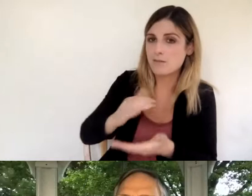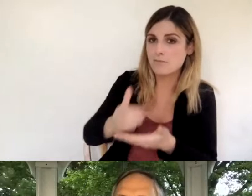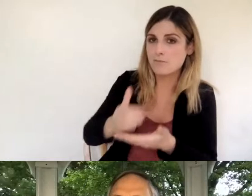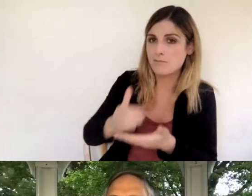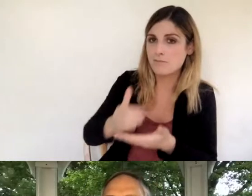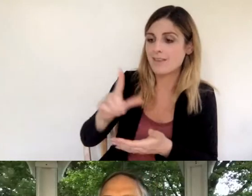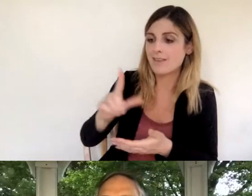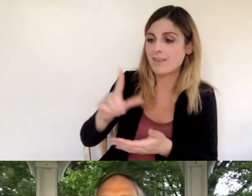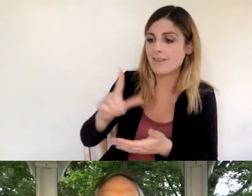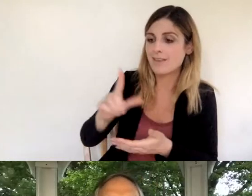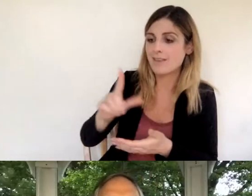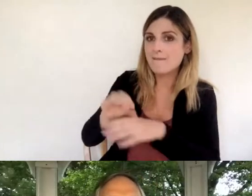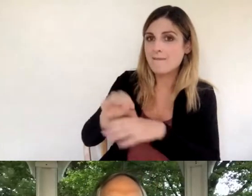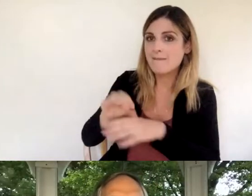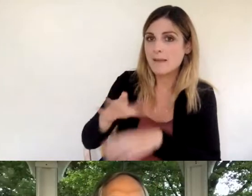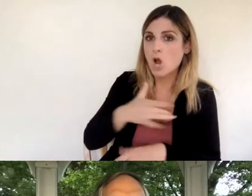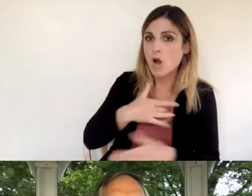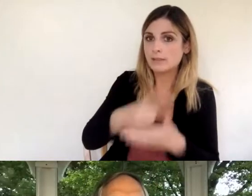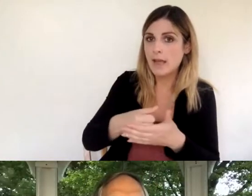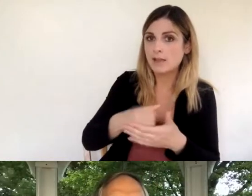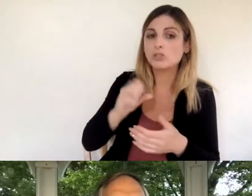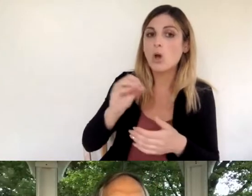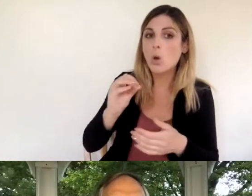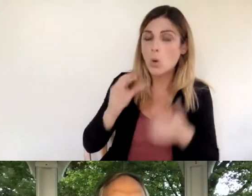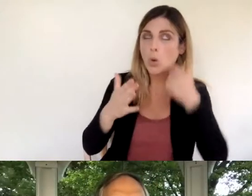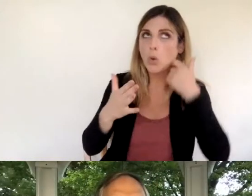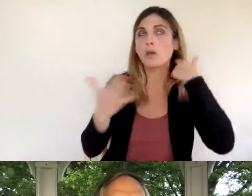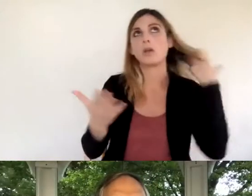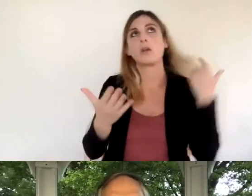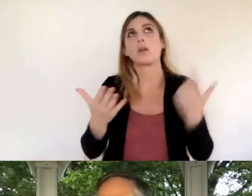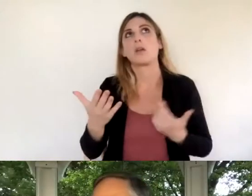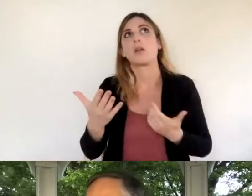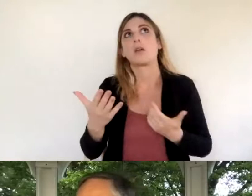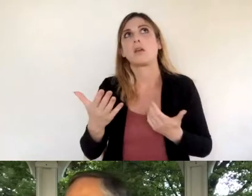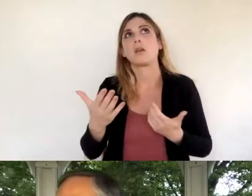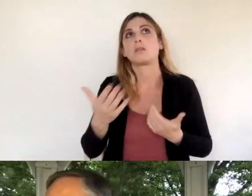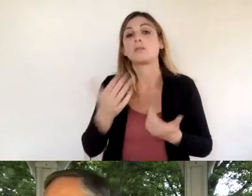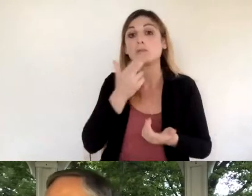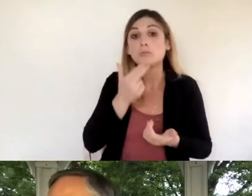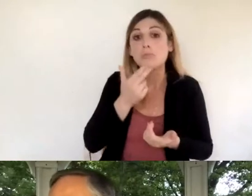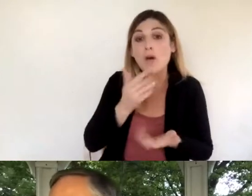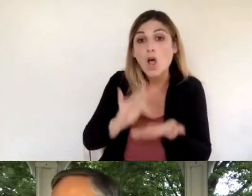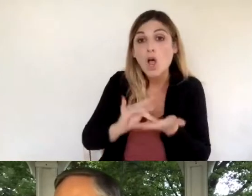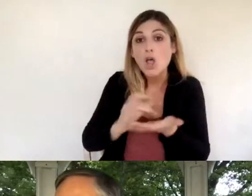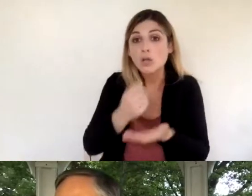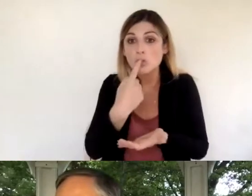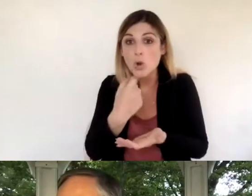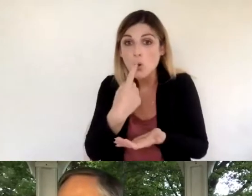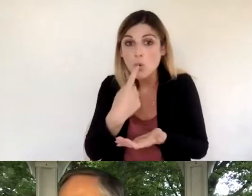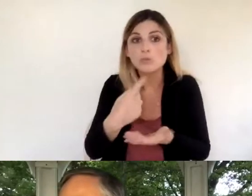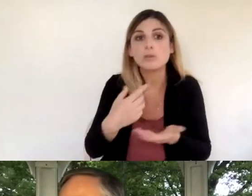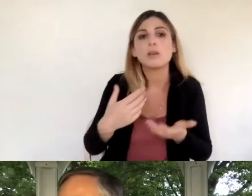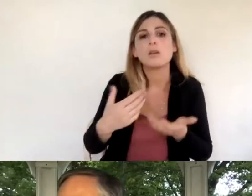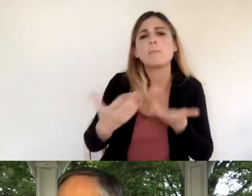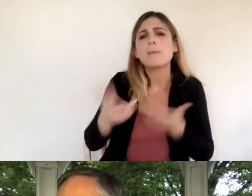So I think that, you know, taking smaller doses of calcium, like a single dose of maybe 300